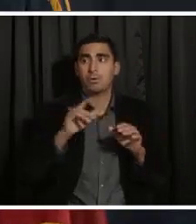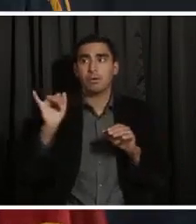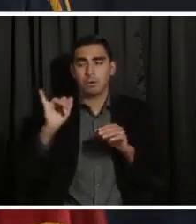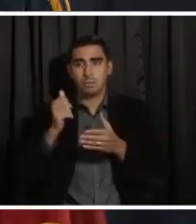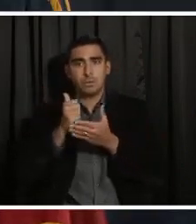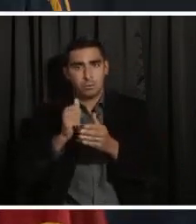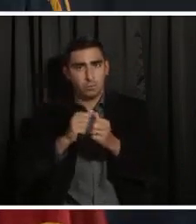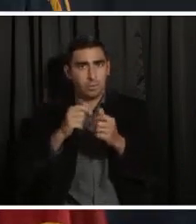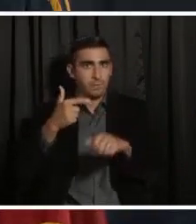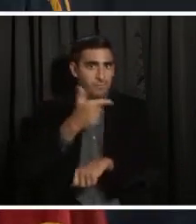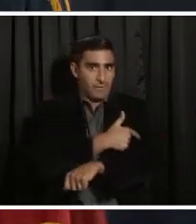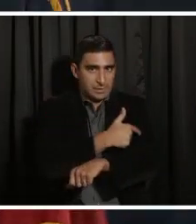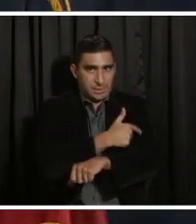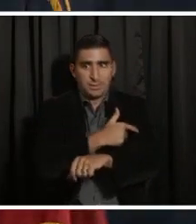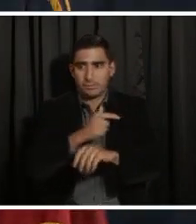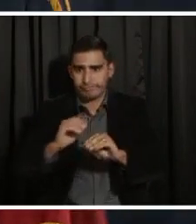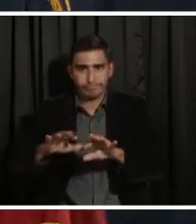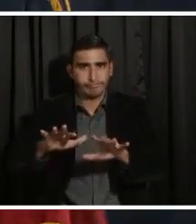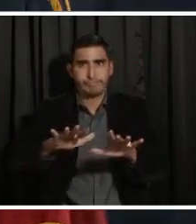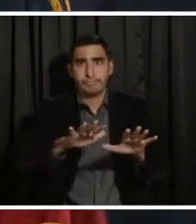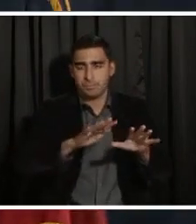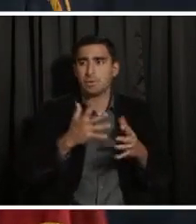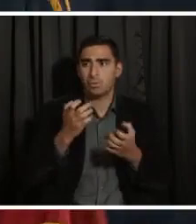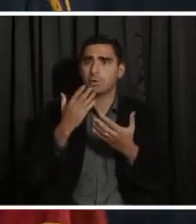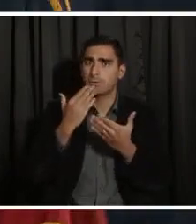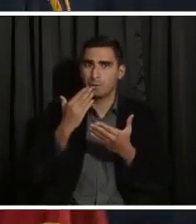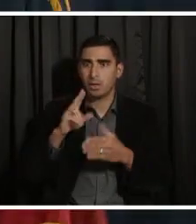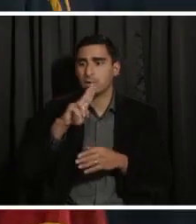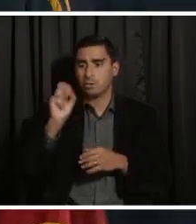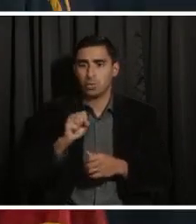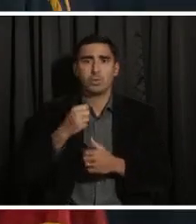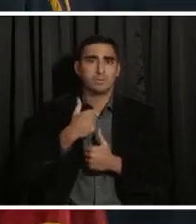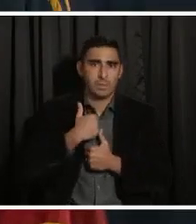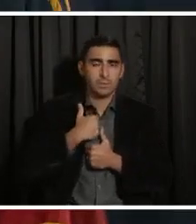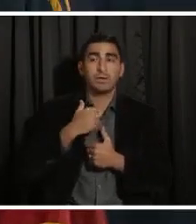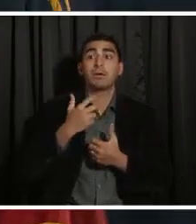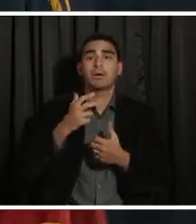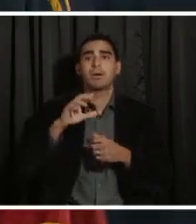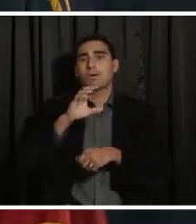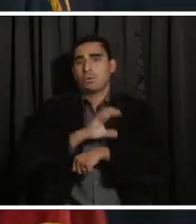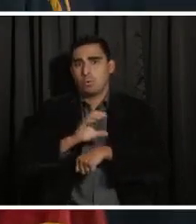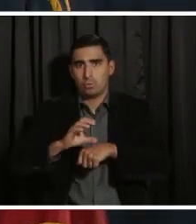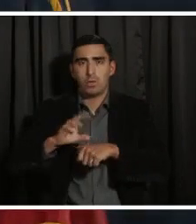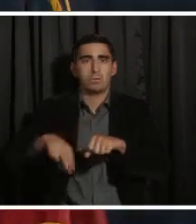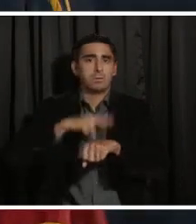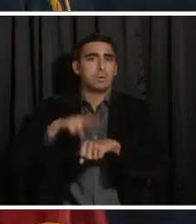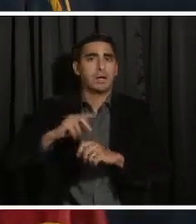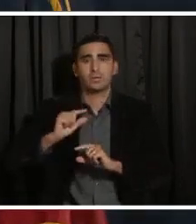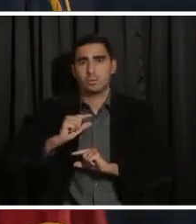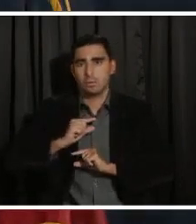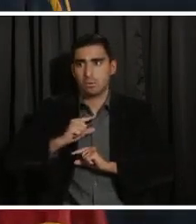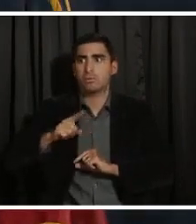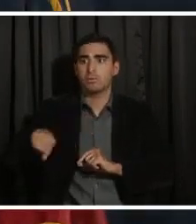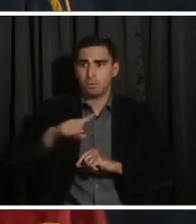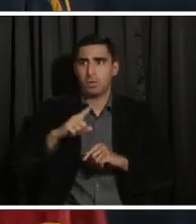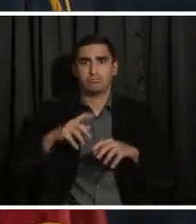effort. I want to thank the members of the U.S. military and the Colorado National Guard for stepping up in the time of need. Of course,